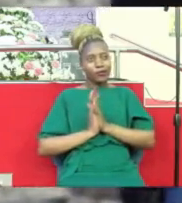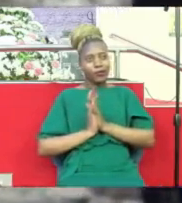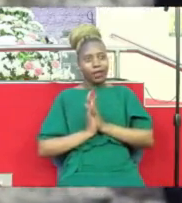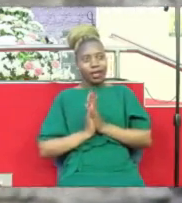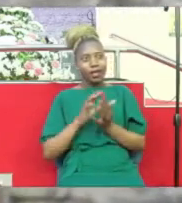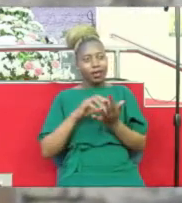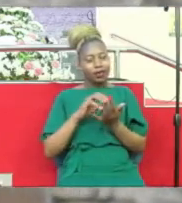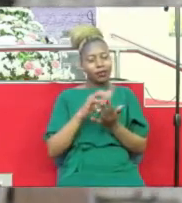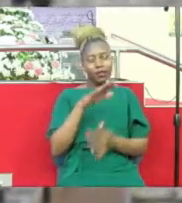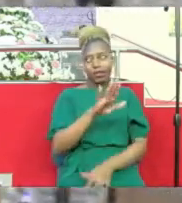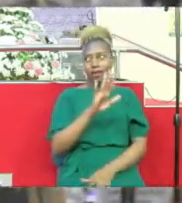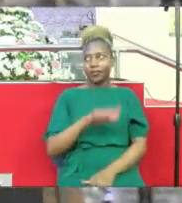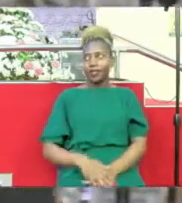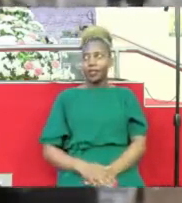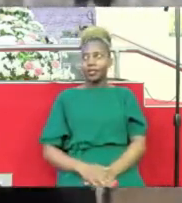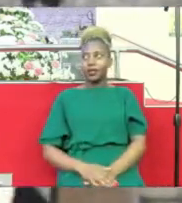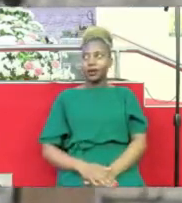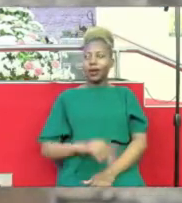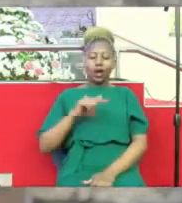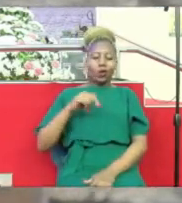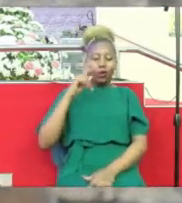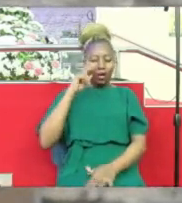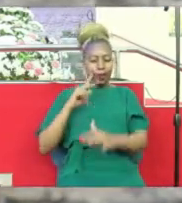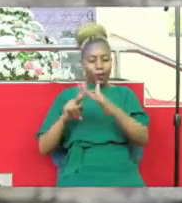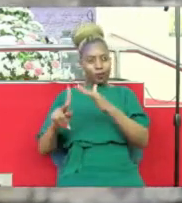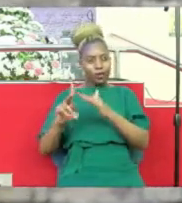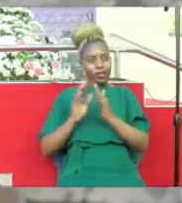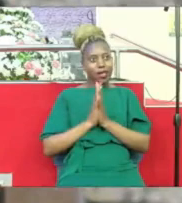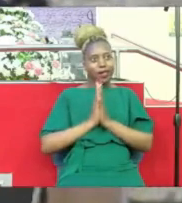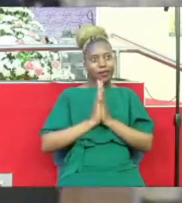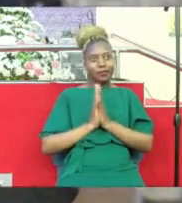38 seconds time. We are about to prophesy.